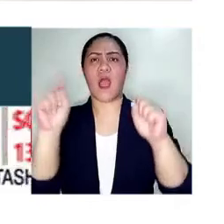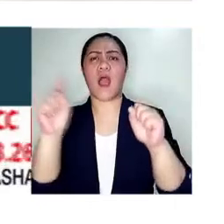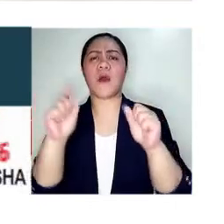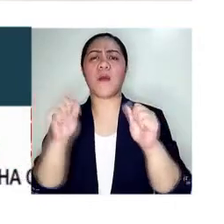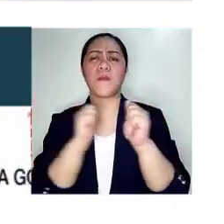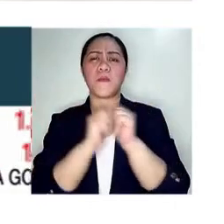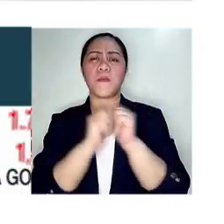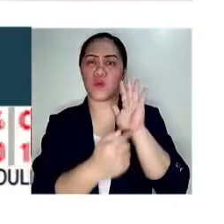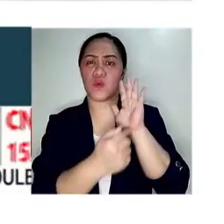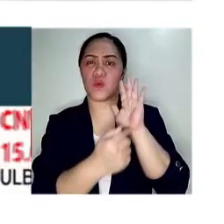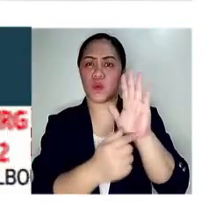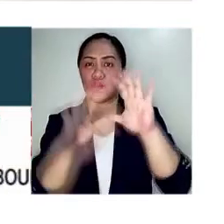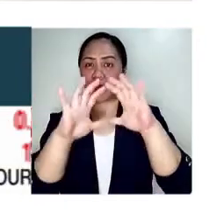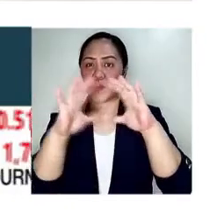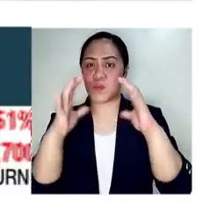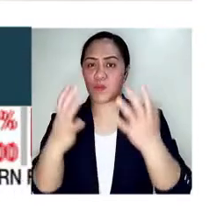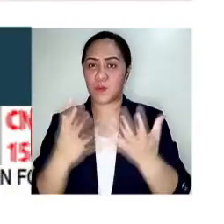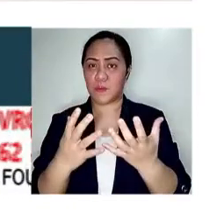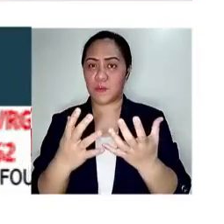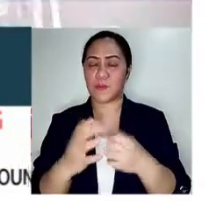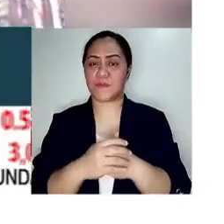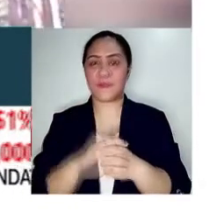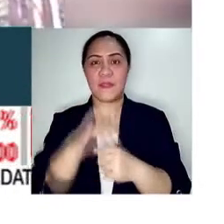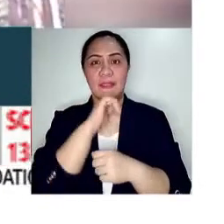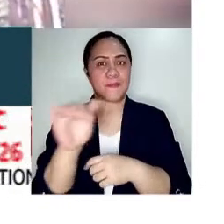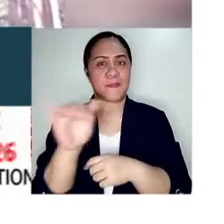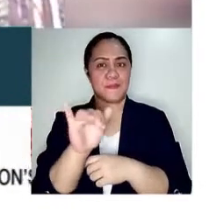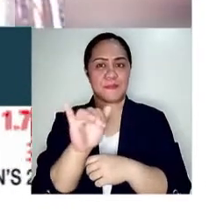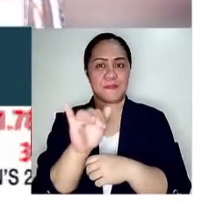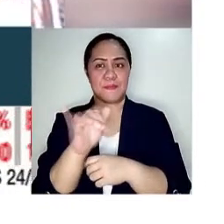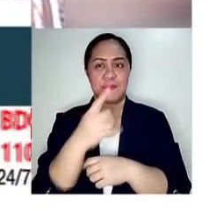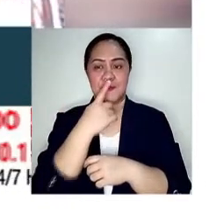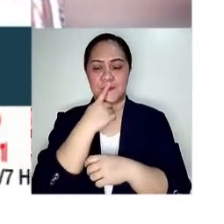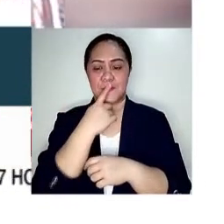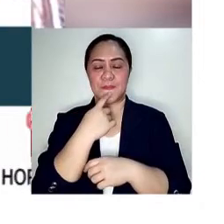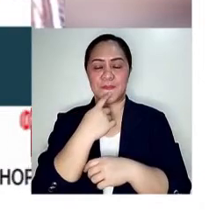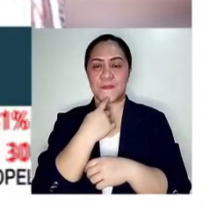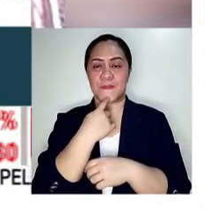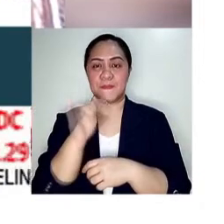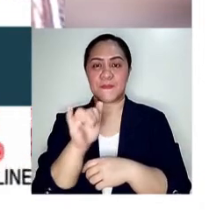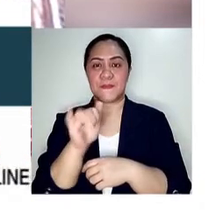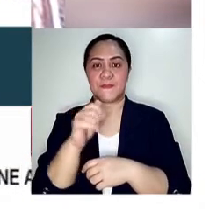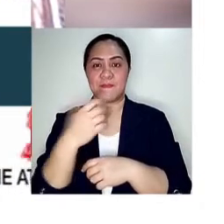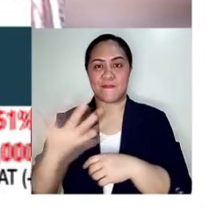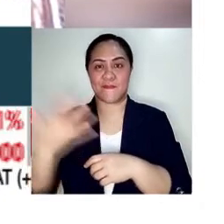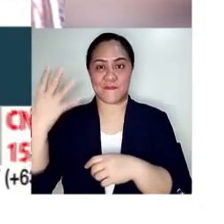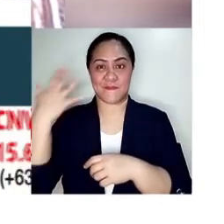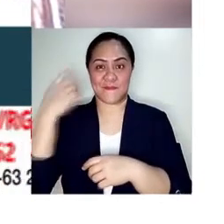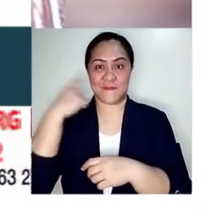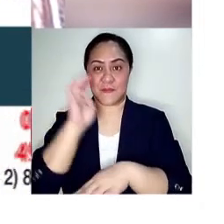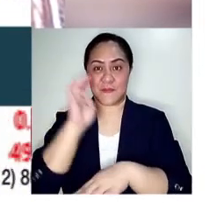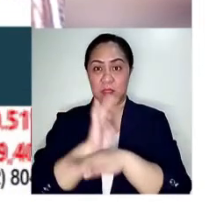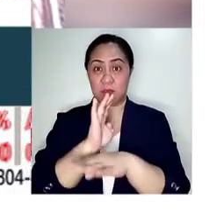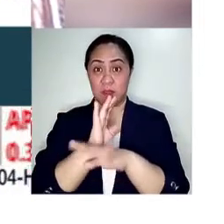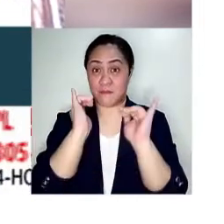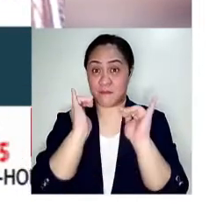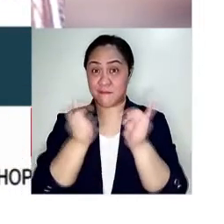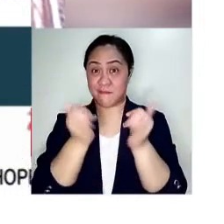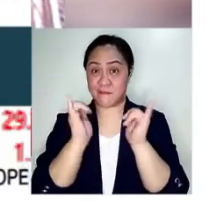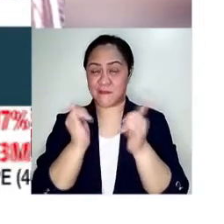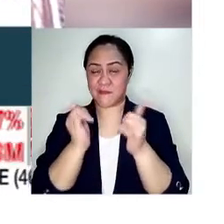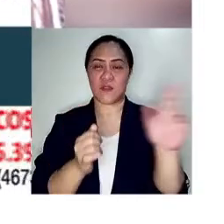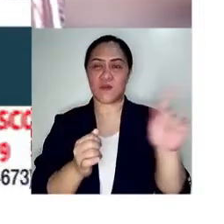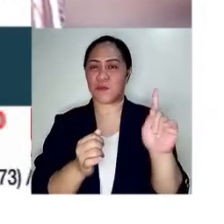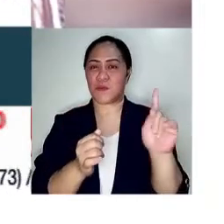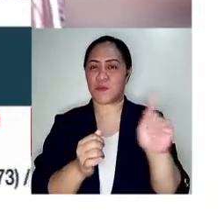Not exactly the point that you were making earlier about business as usual, but that we're now going